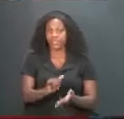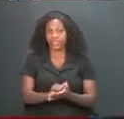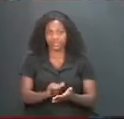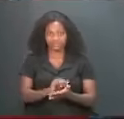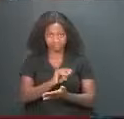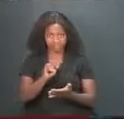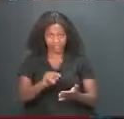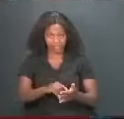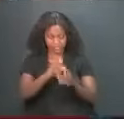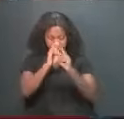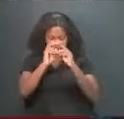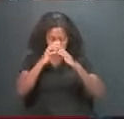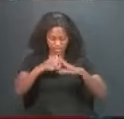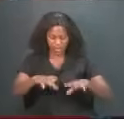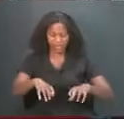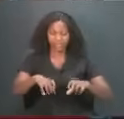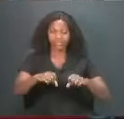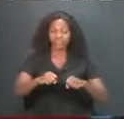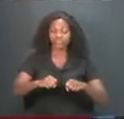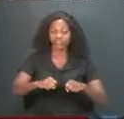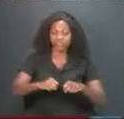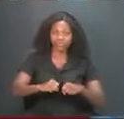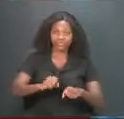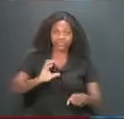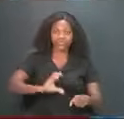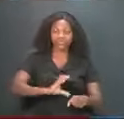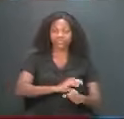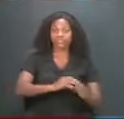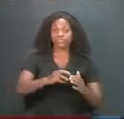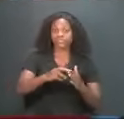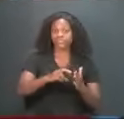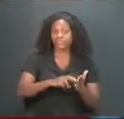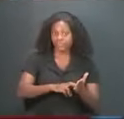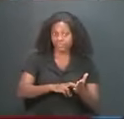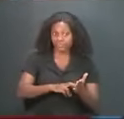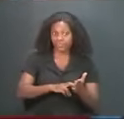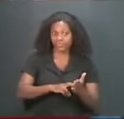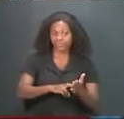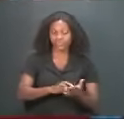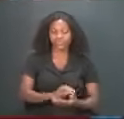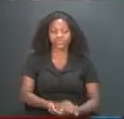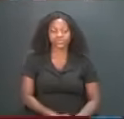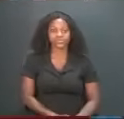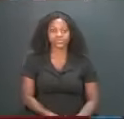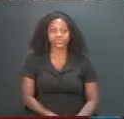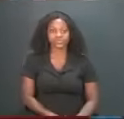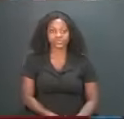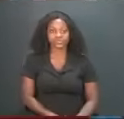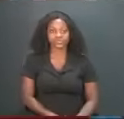adopt the report of the Committee on Committee.